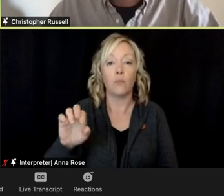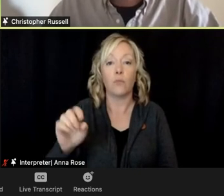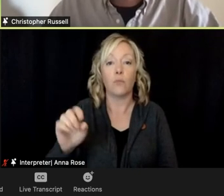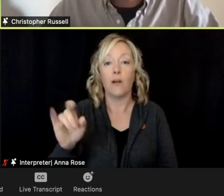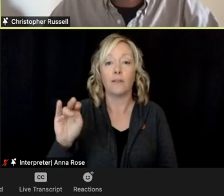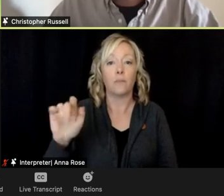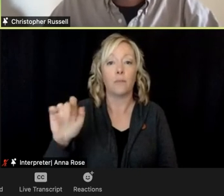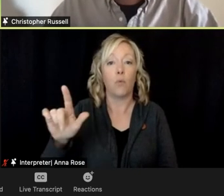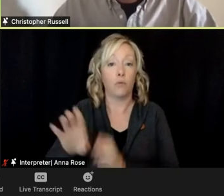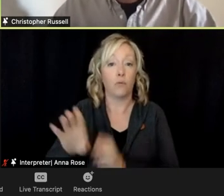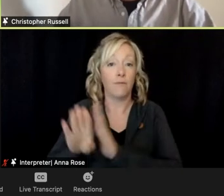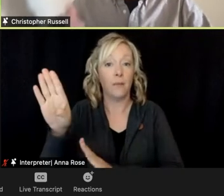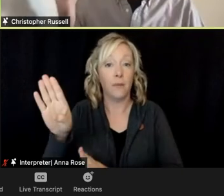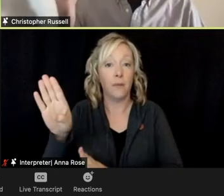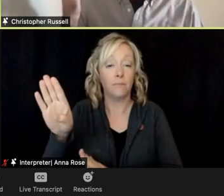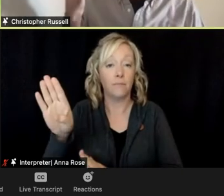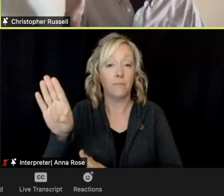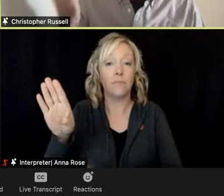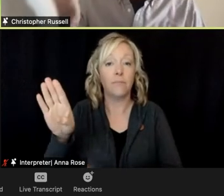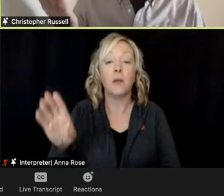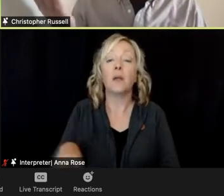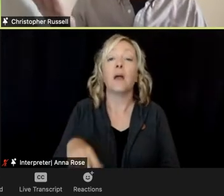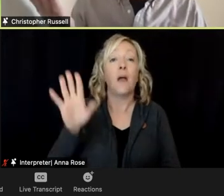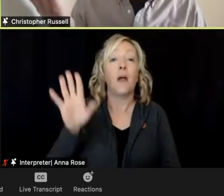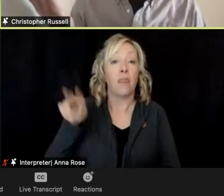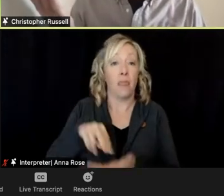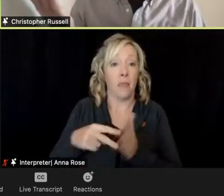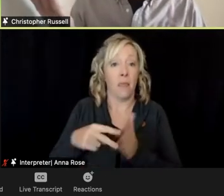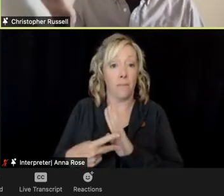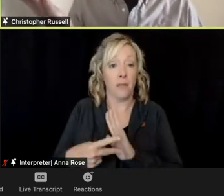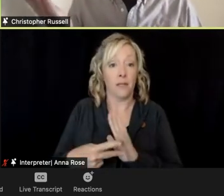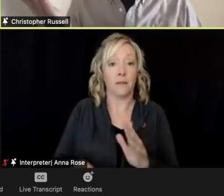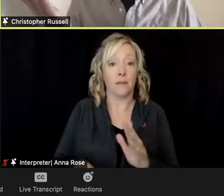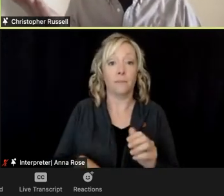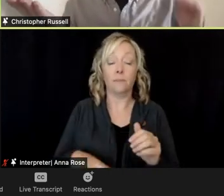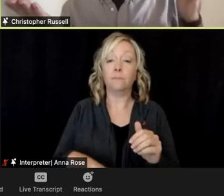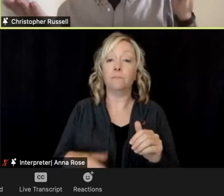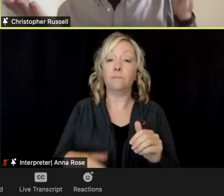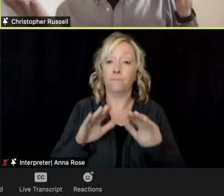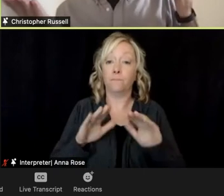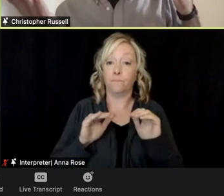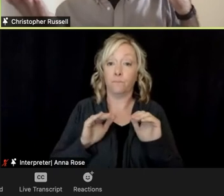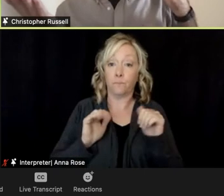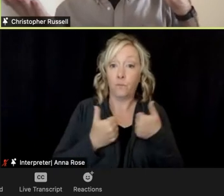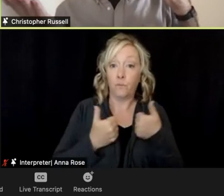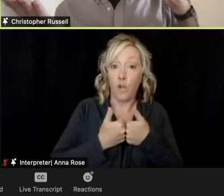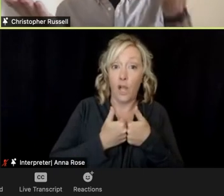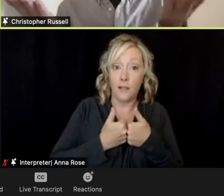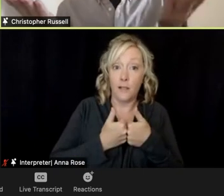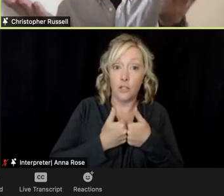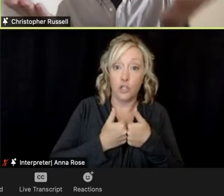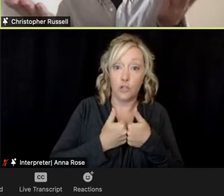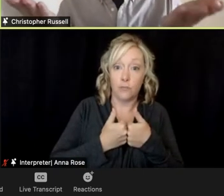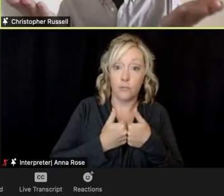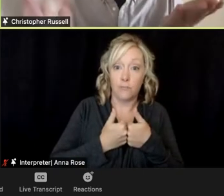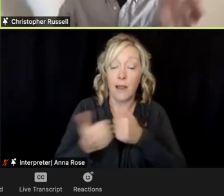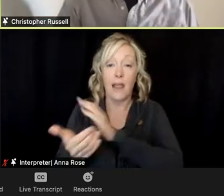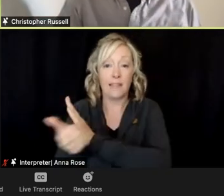of proximal development means that the level of challenge is balanced by the level of skills